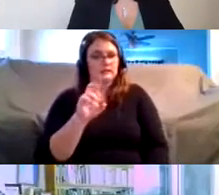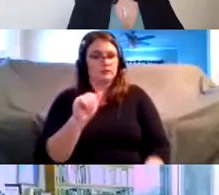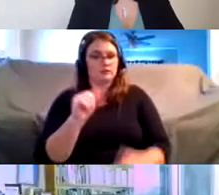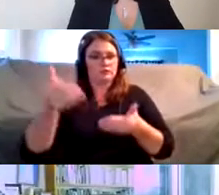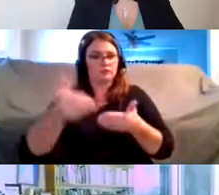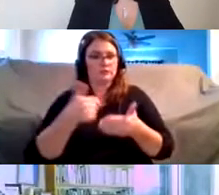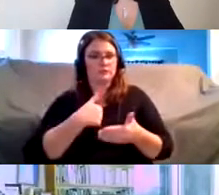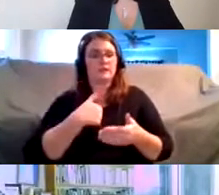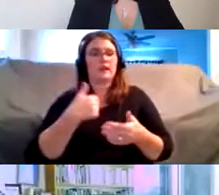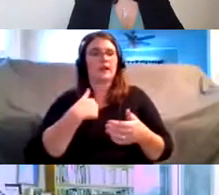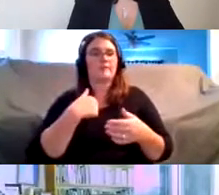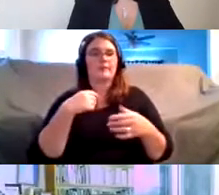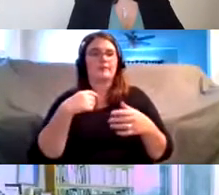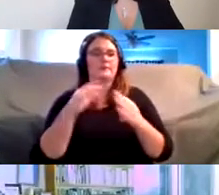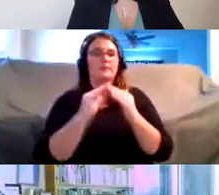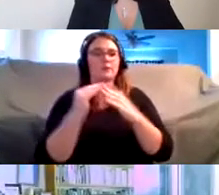health worker here with